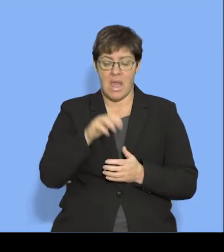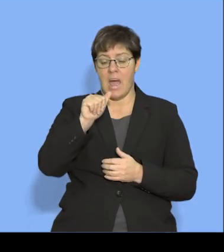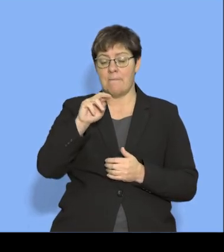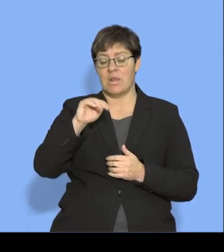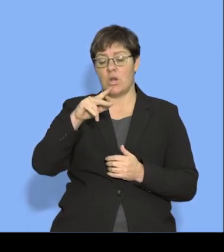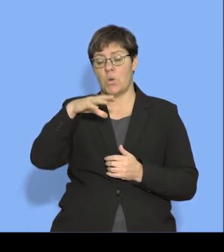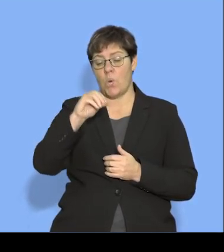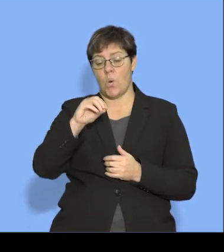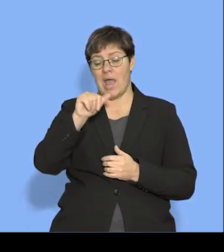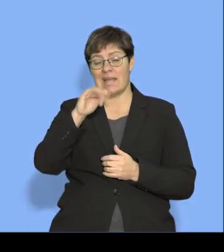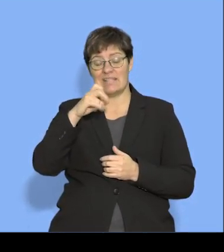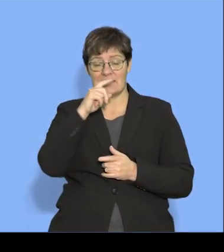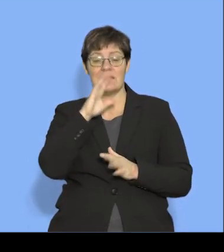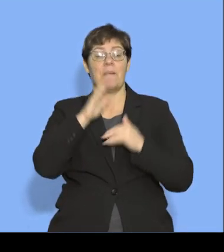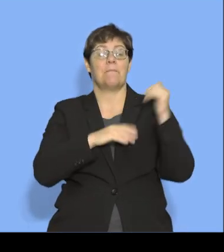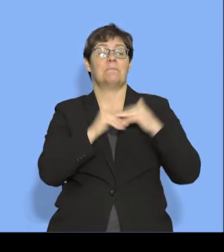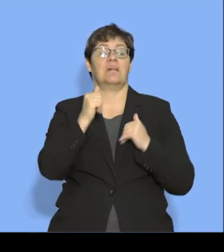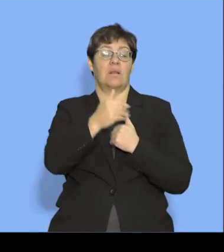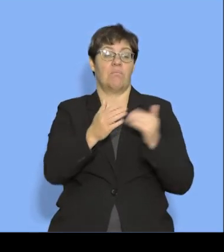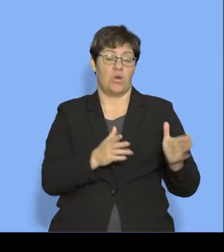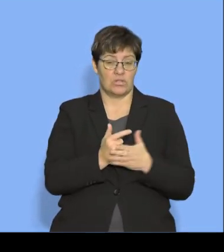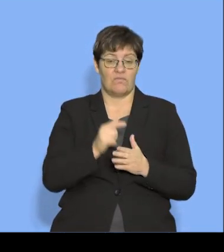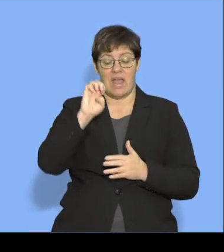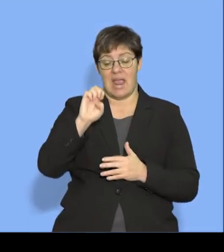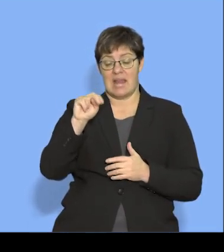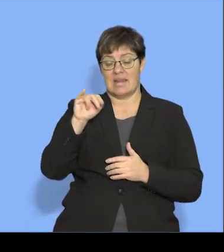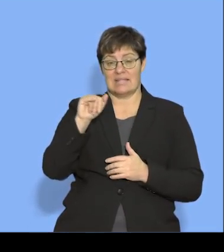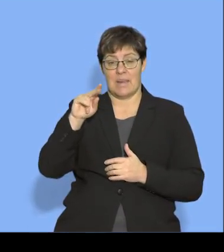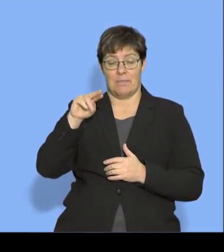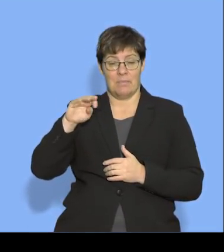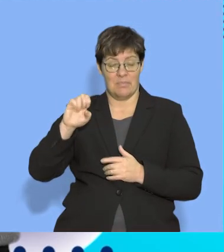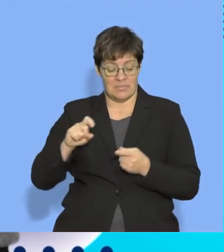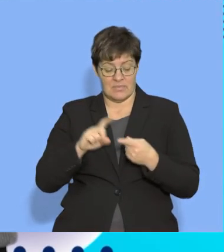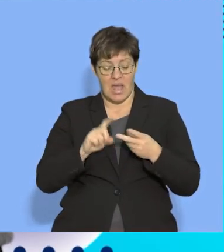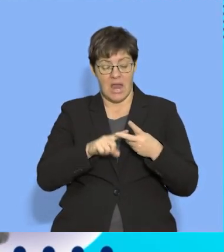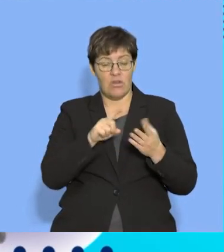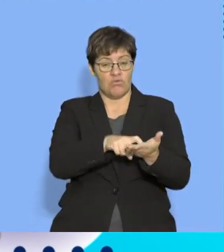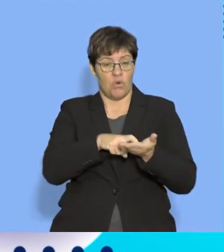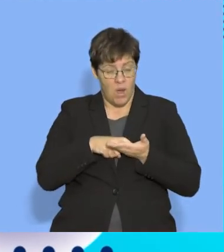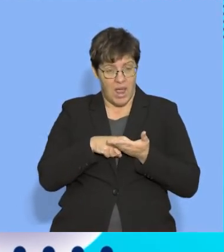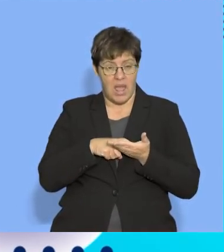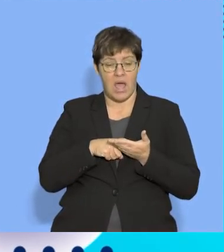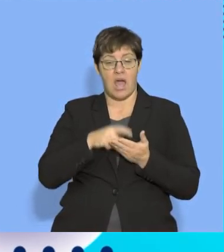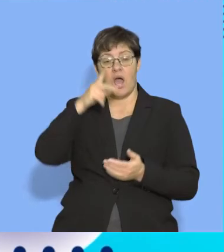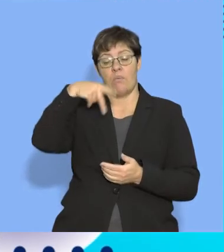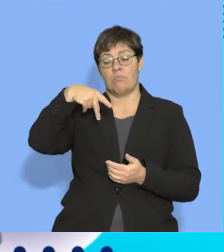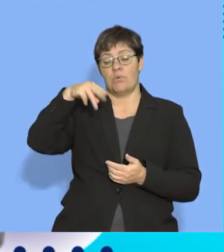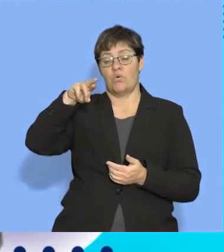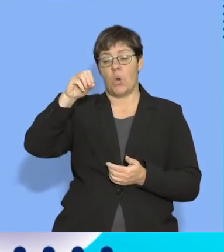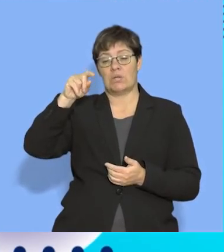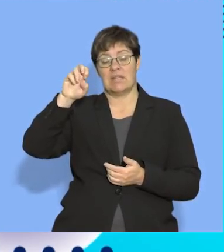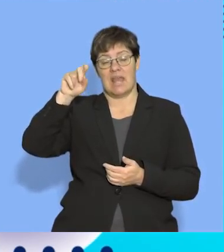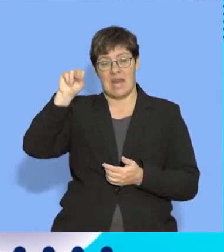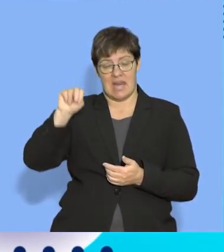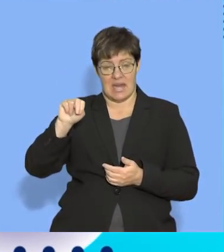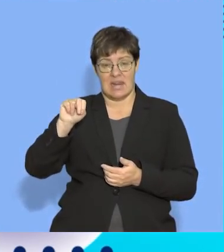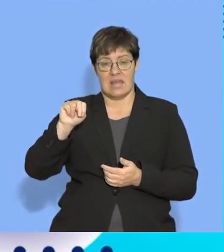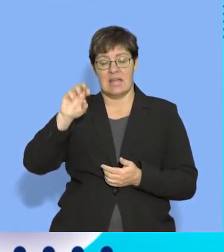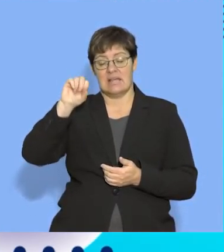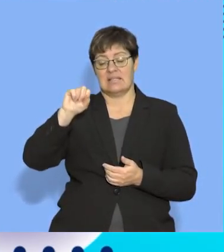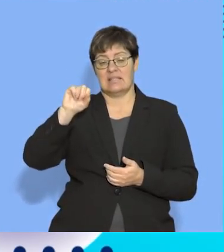Amino acids, again, I mentioned, are the building blocks of enzymes as well as required for the protein synthesis. So these